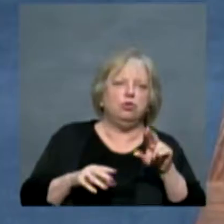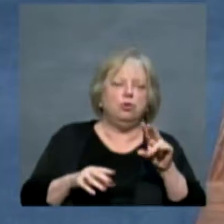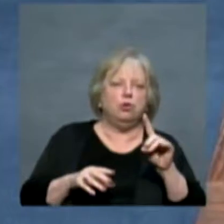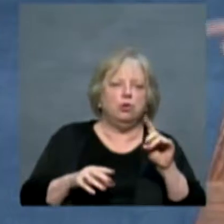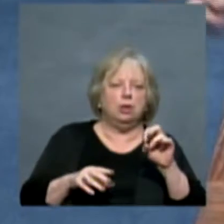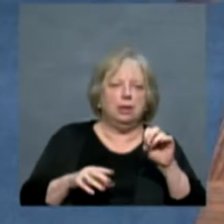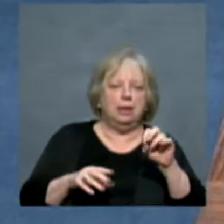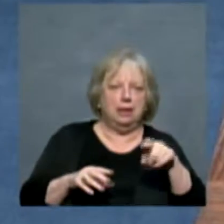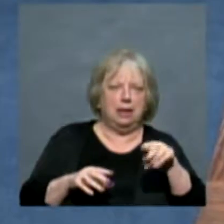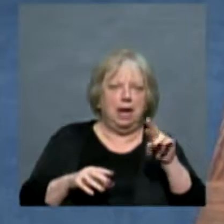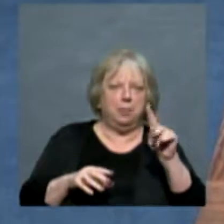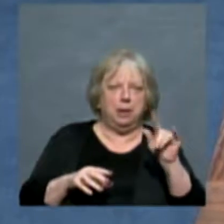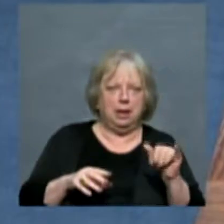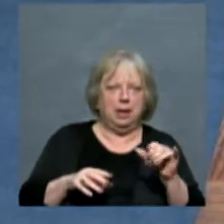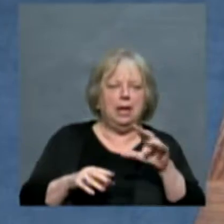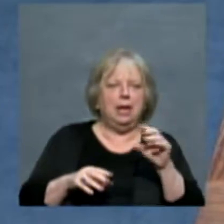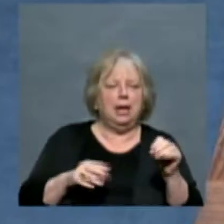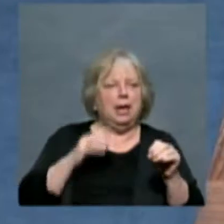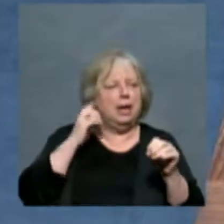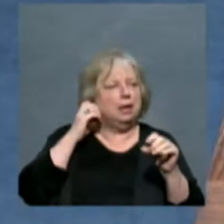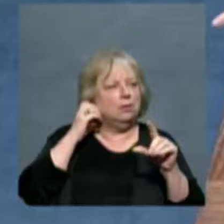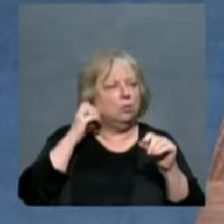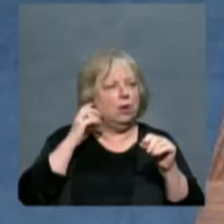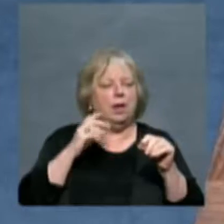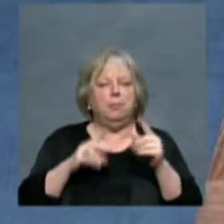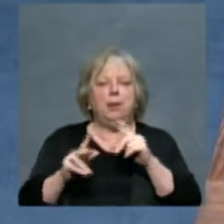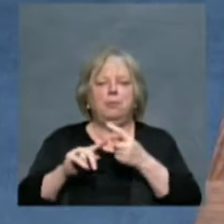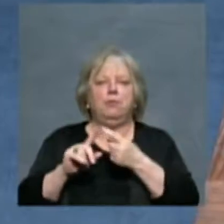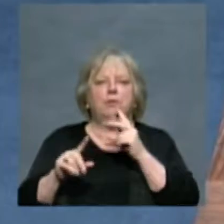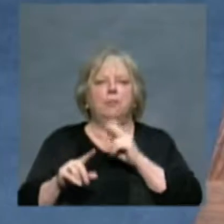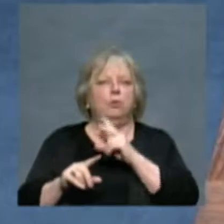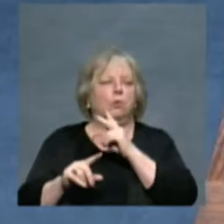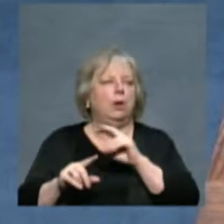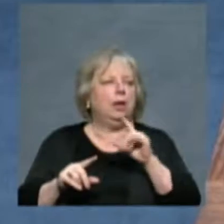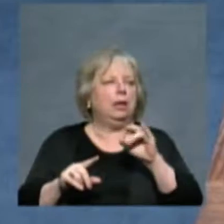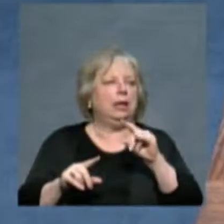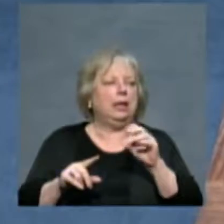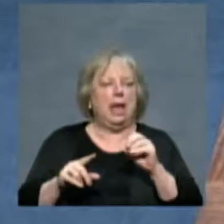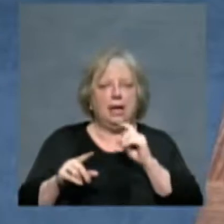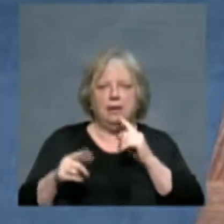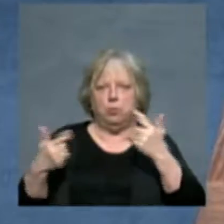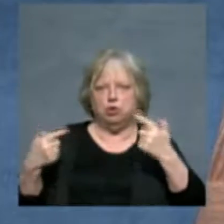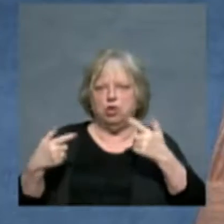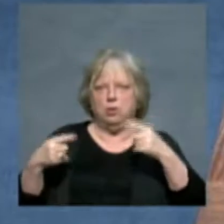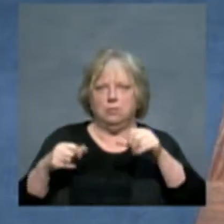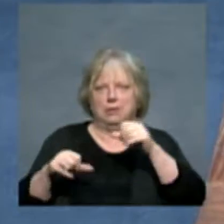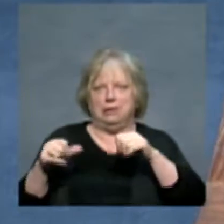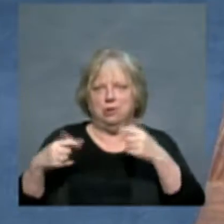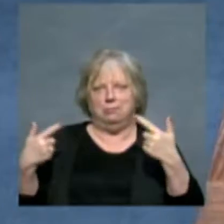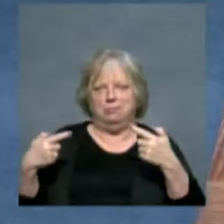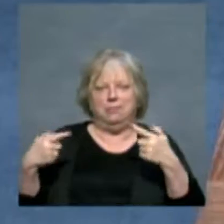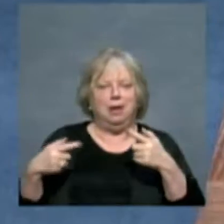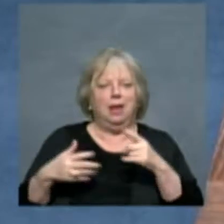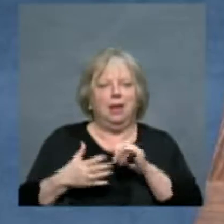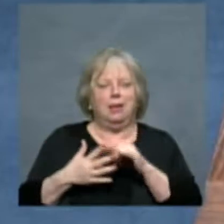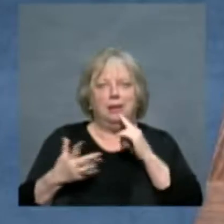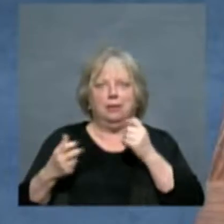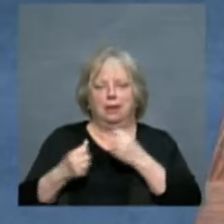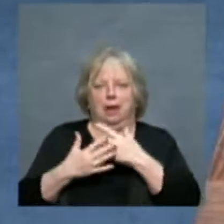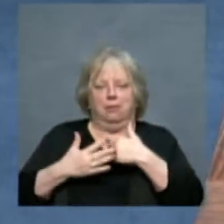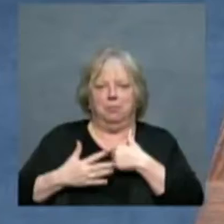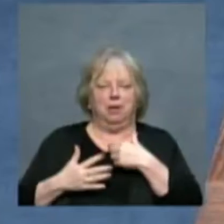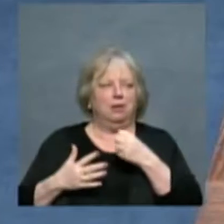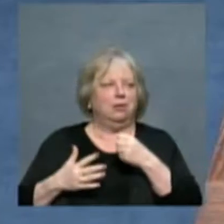there were some people that come from the Twin Lakes subdivision that was on foot shooting at each other. And it kind of scared me,